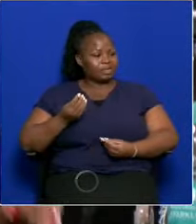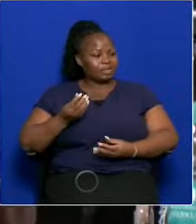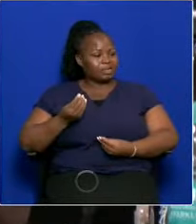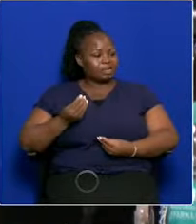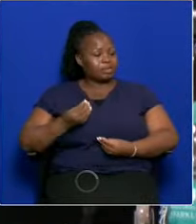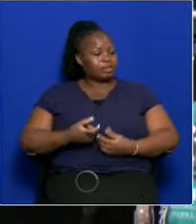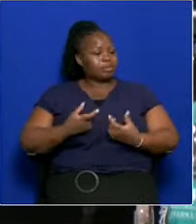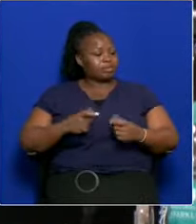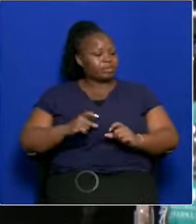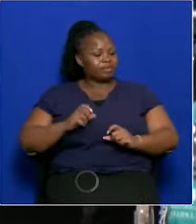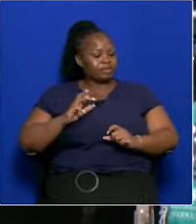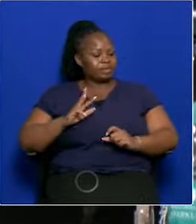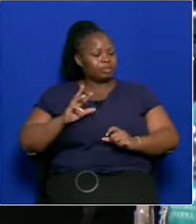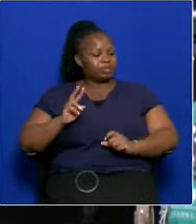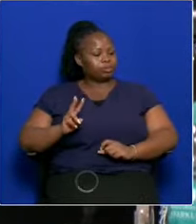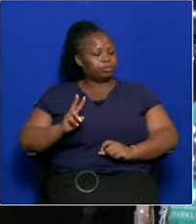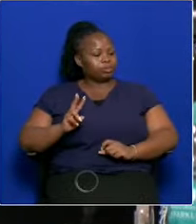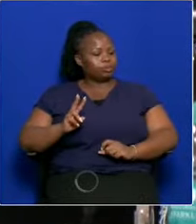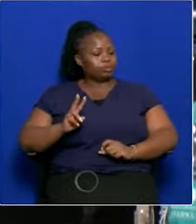92.